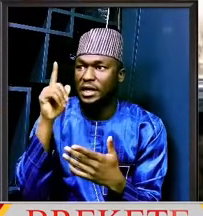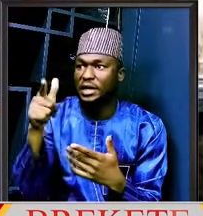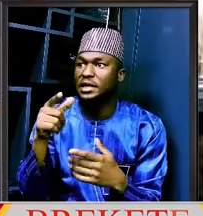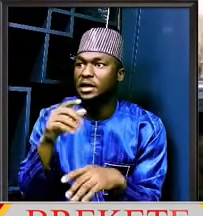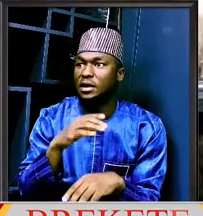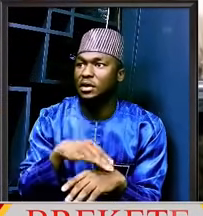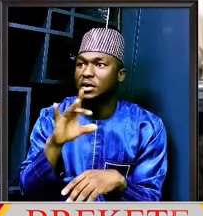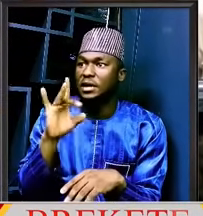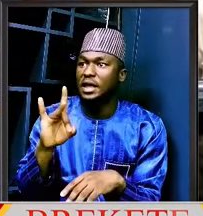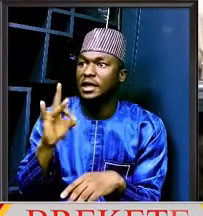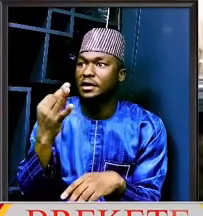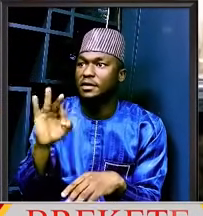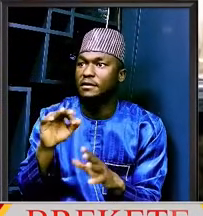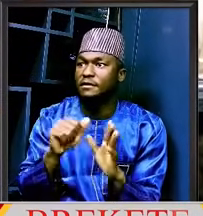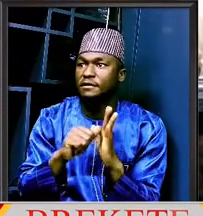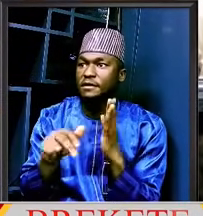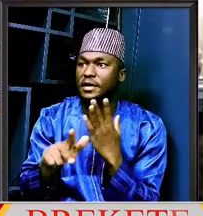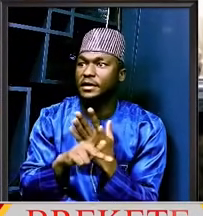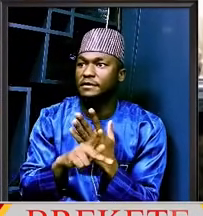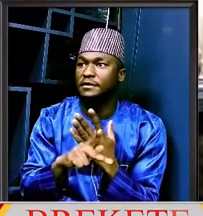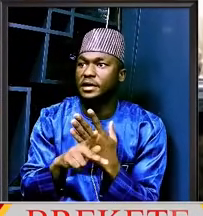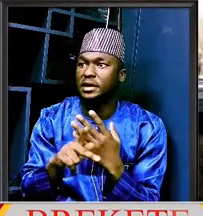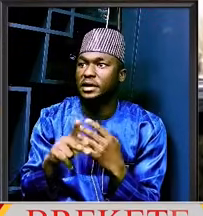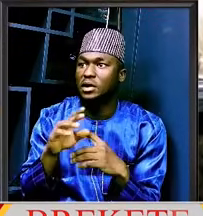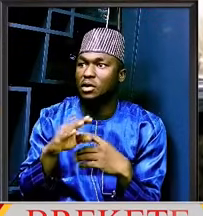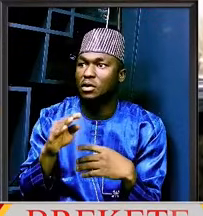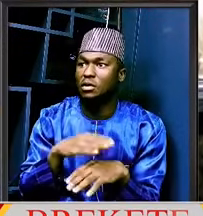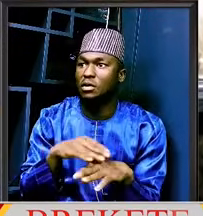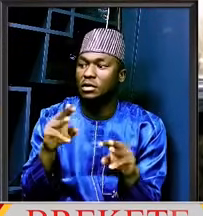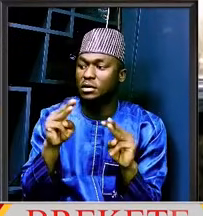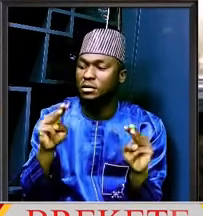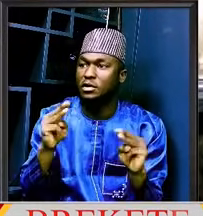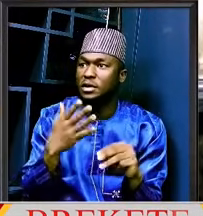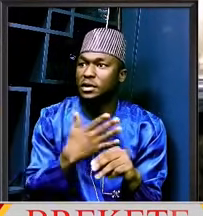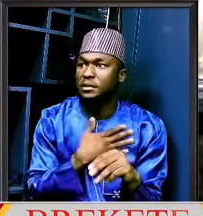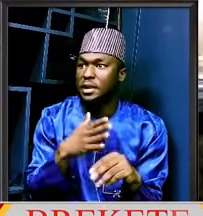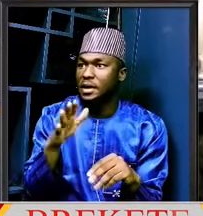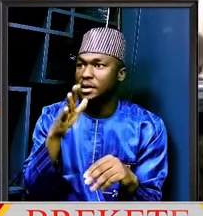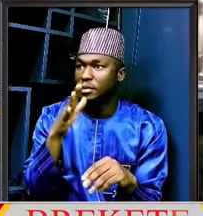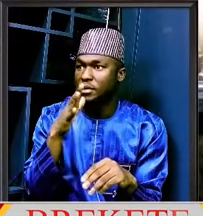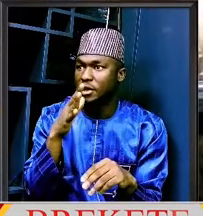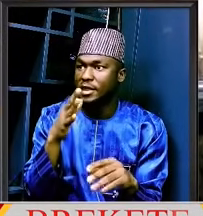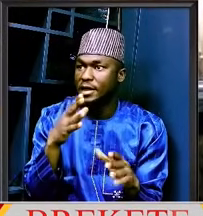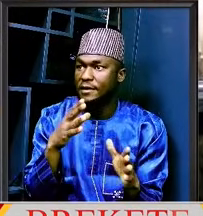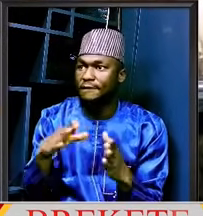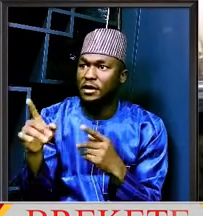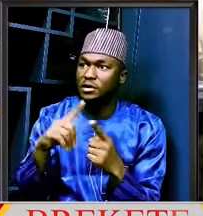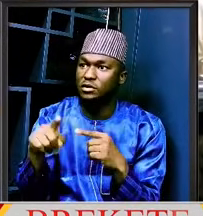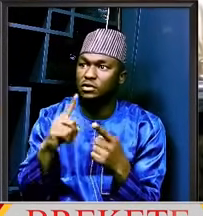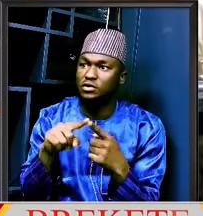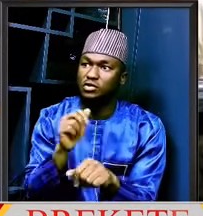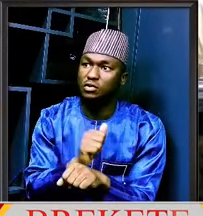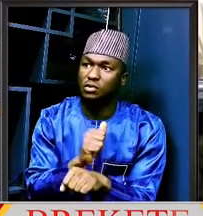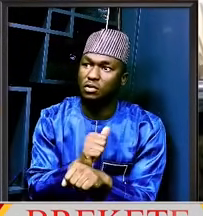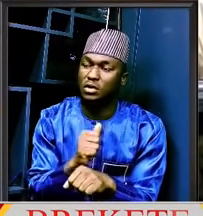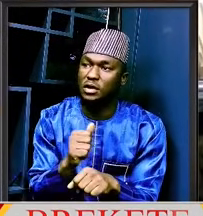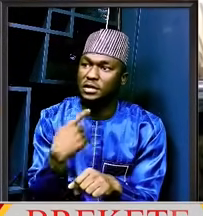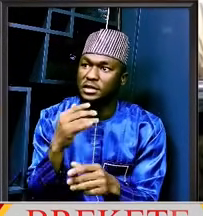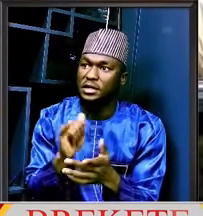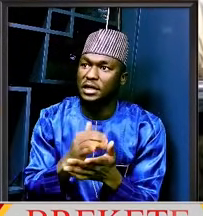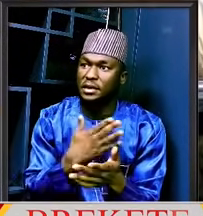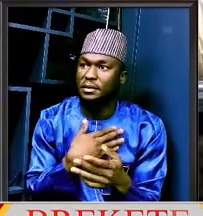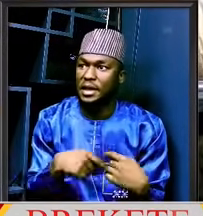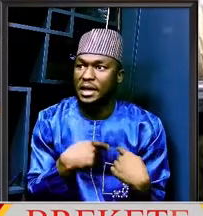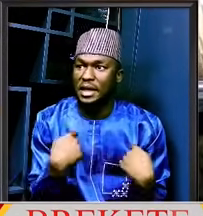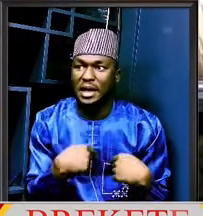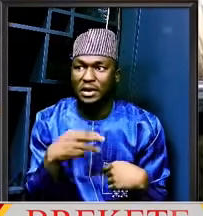the 8th of April. It was on a Monday. My mother prepared to go to work. She said her mind was not